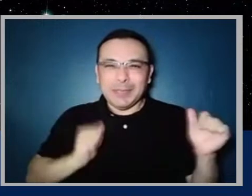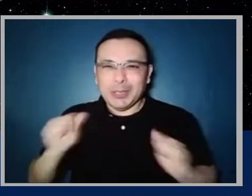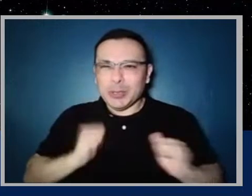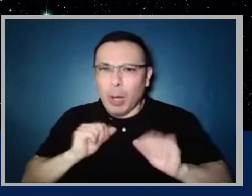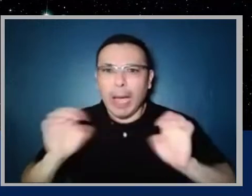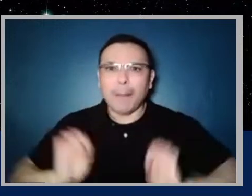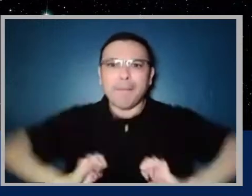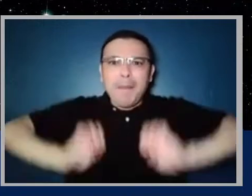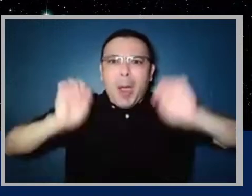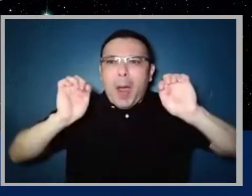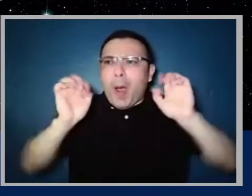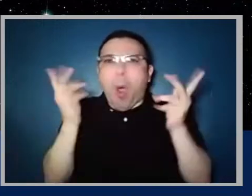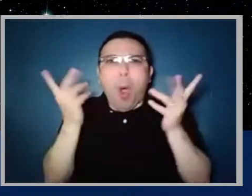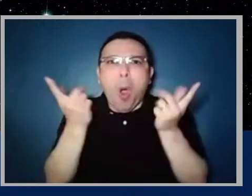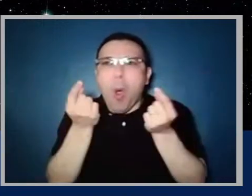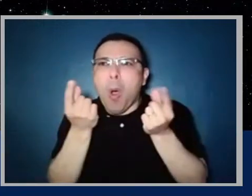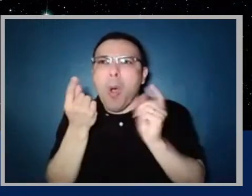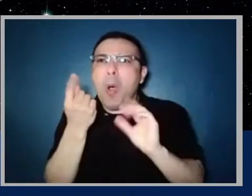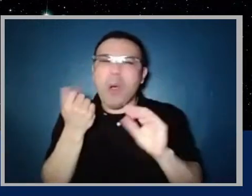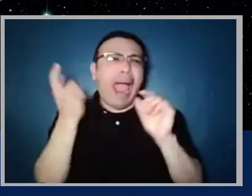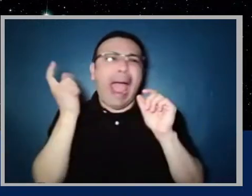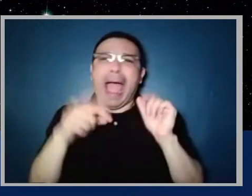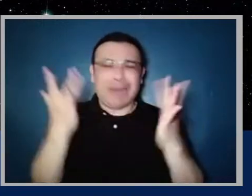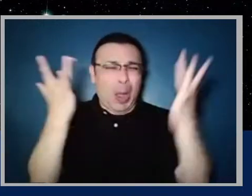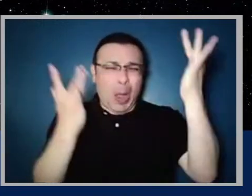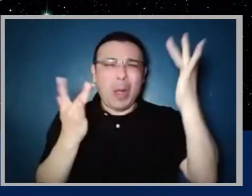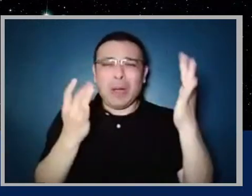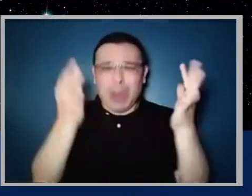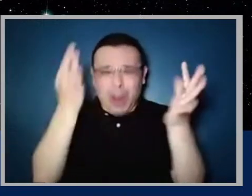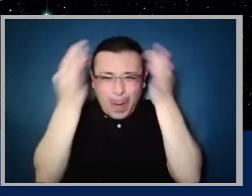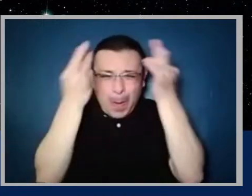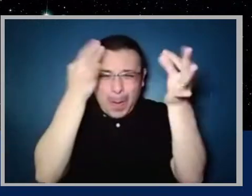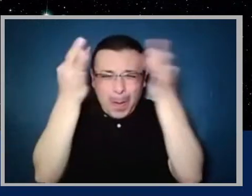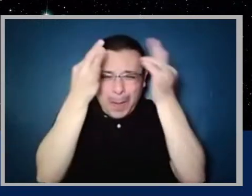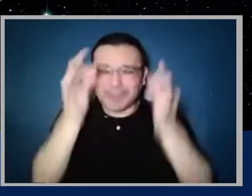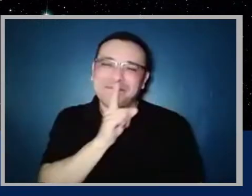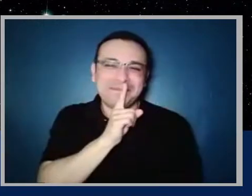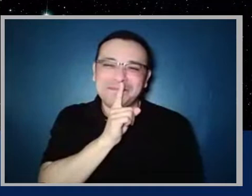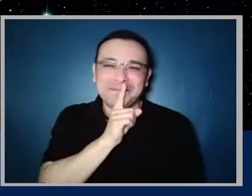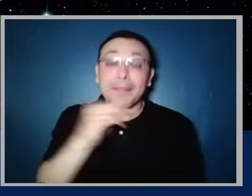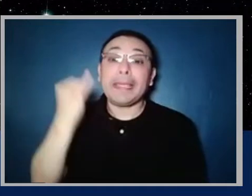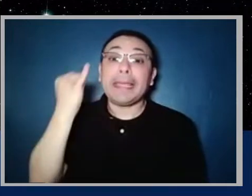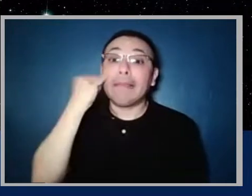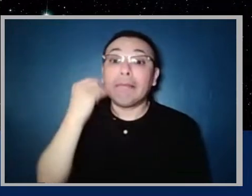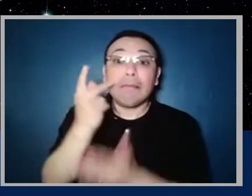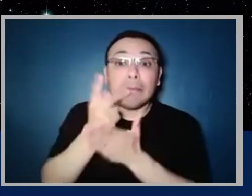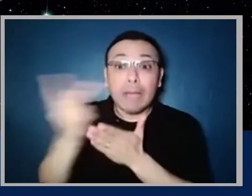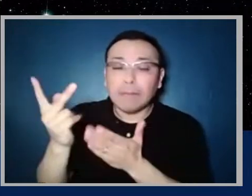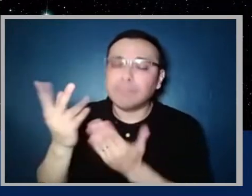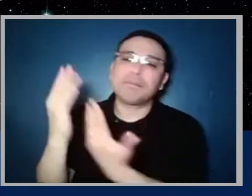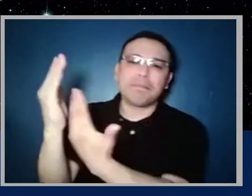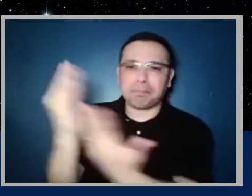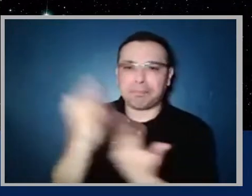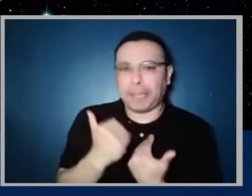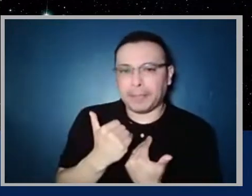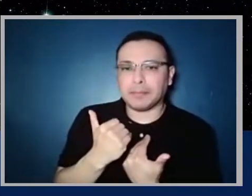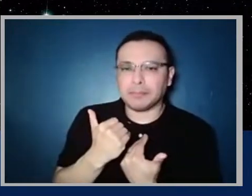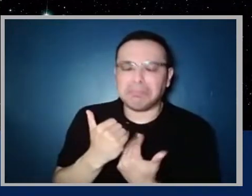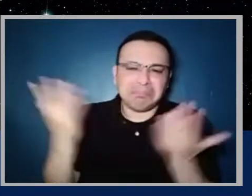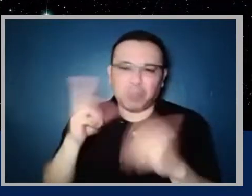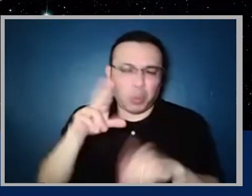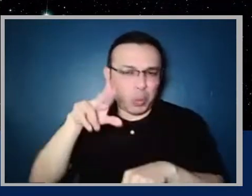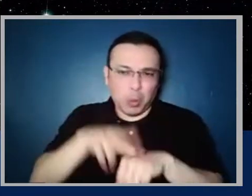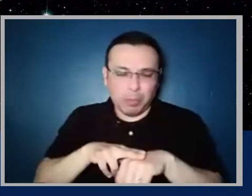right? If something goes wrong and they can't dock, they would actually come back down out of orbit. Do they shoot for the normal